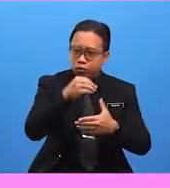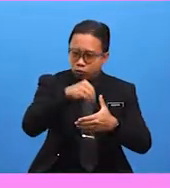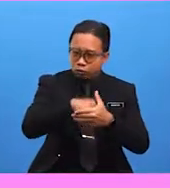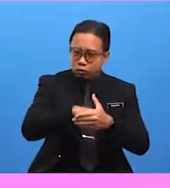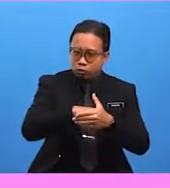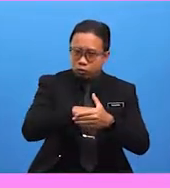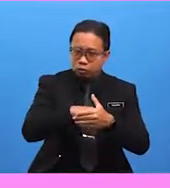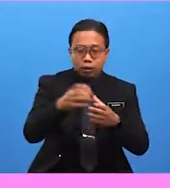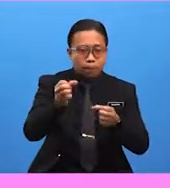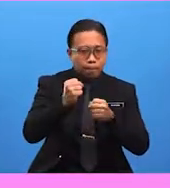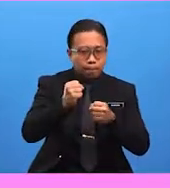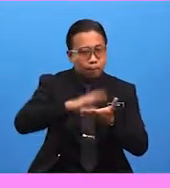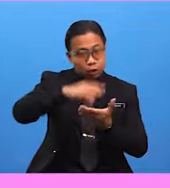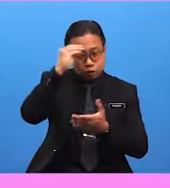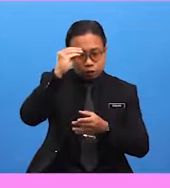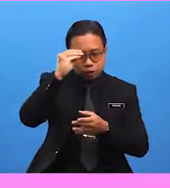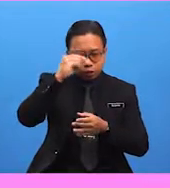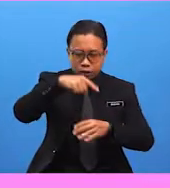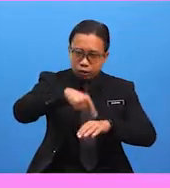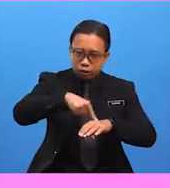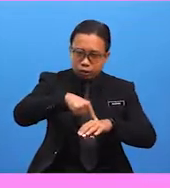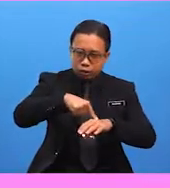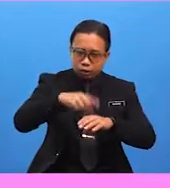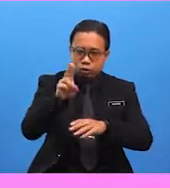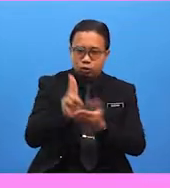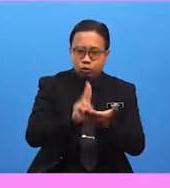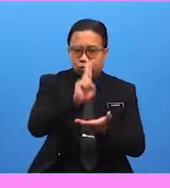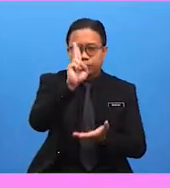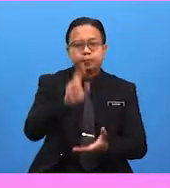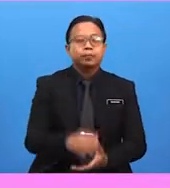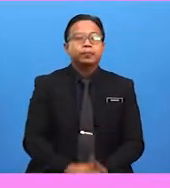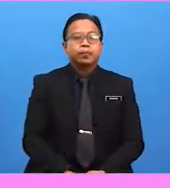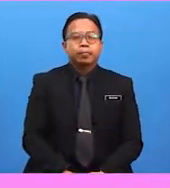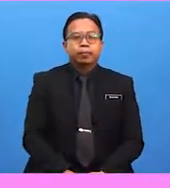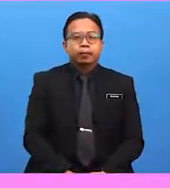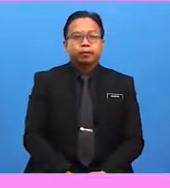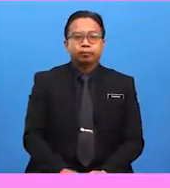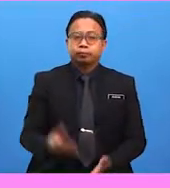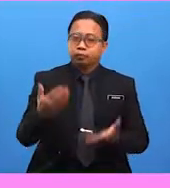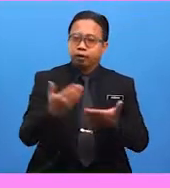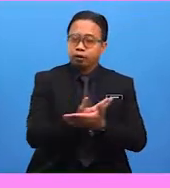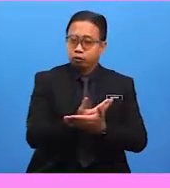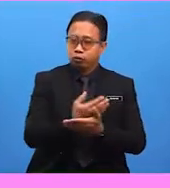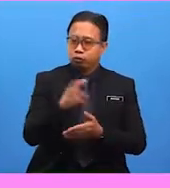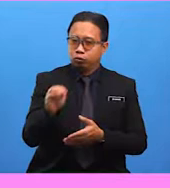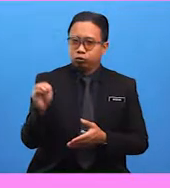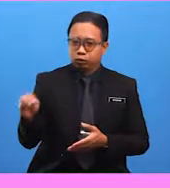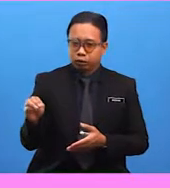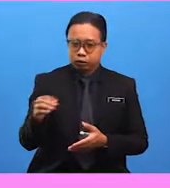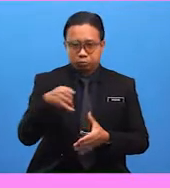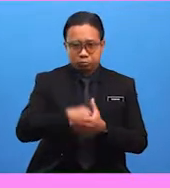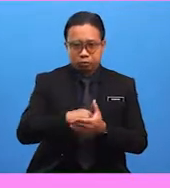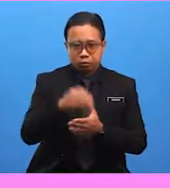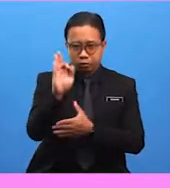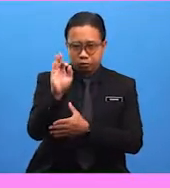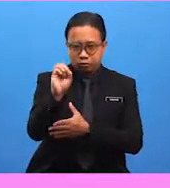in university. As new students who have just enrolled in Form 6,